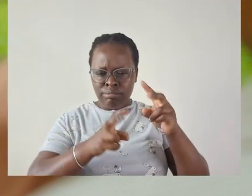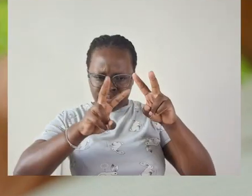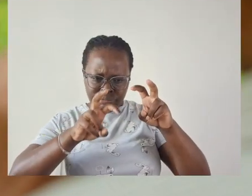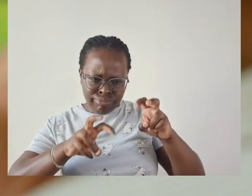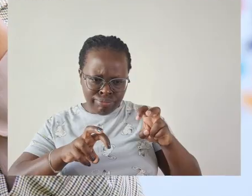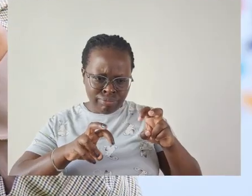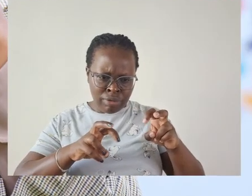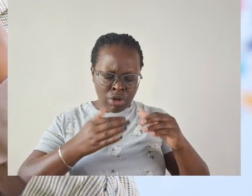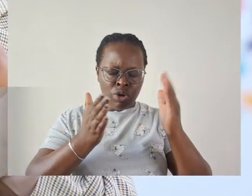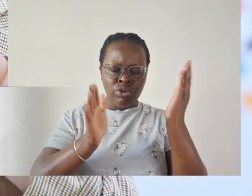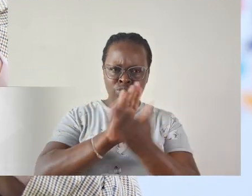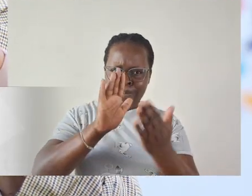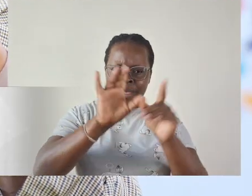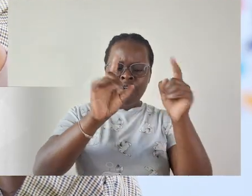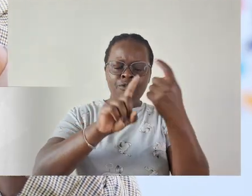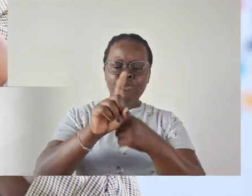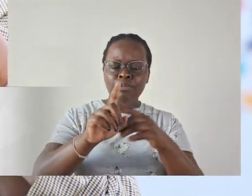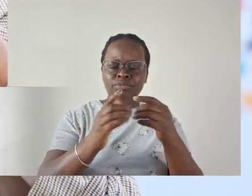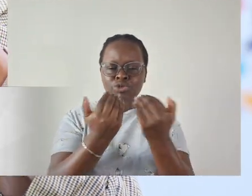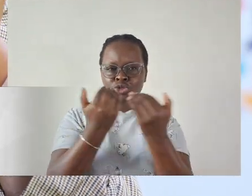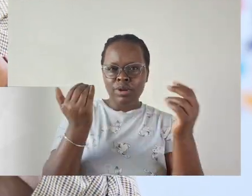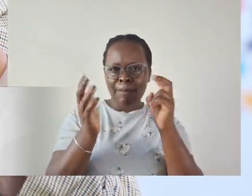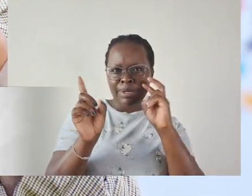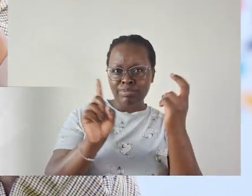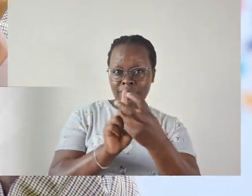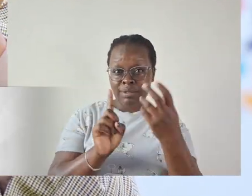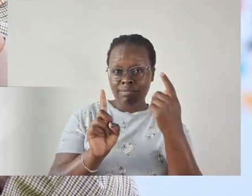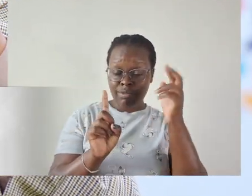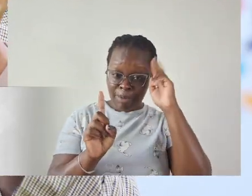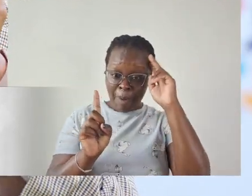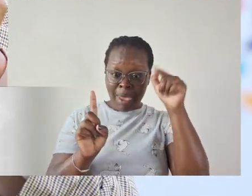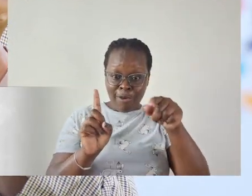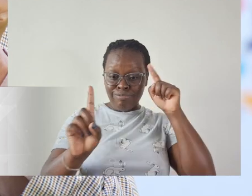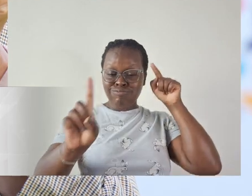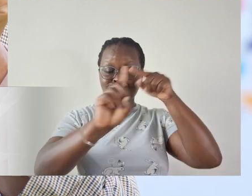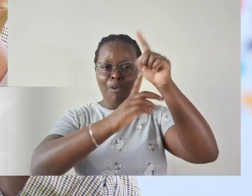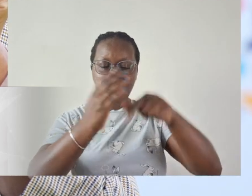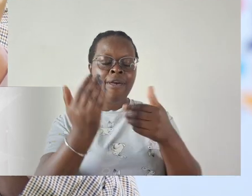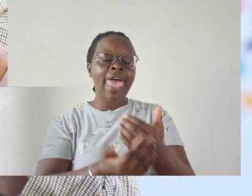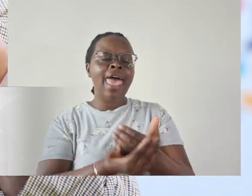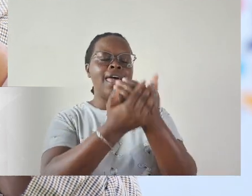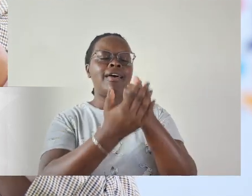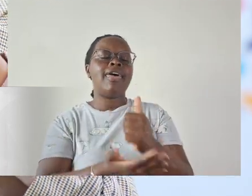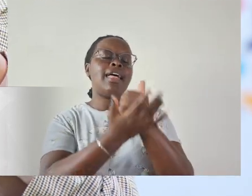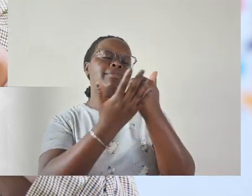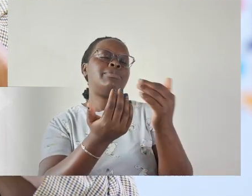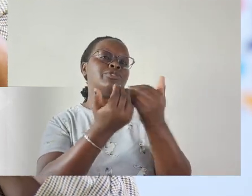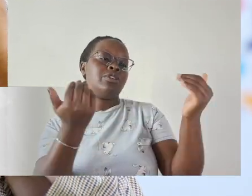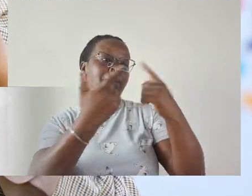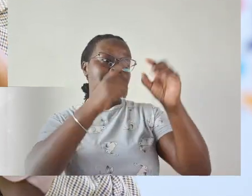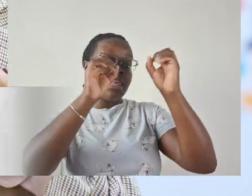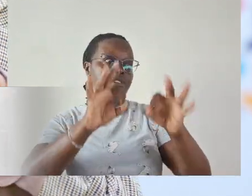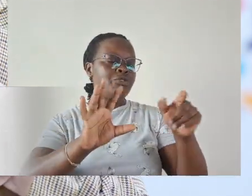because if you don't look at a child lens, you will be shocked. These children are going to be the next adults. Okay, you're just